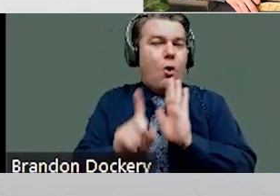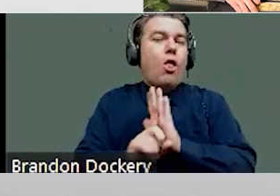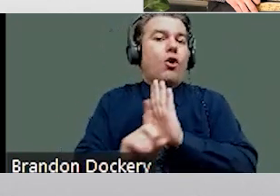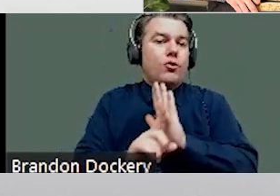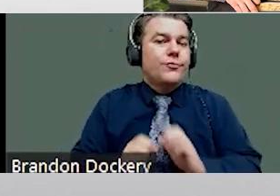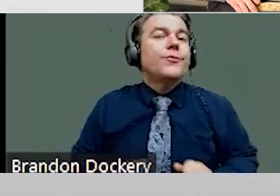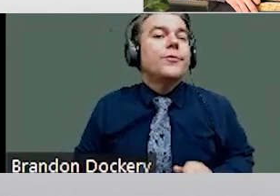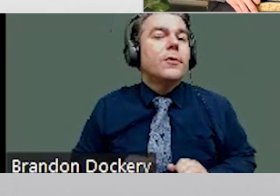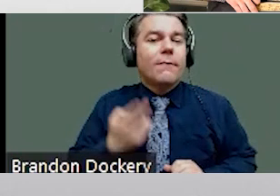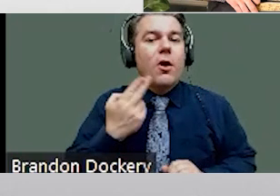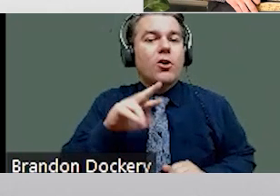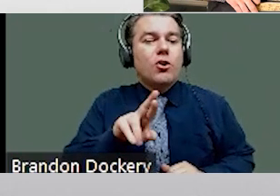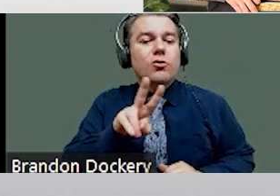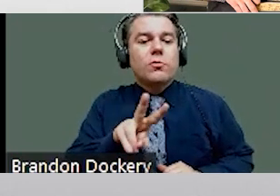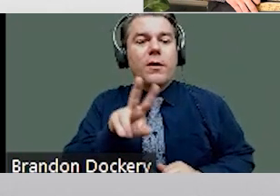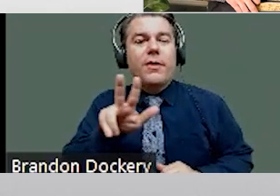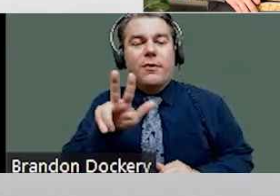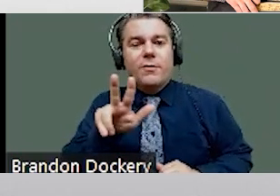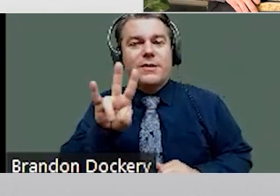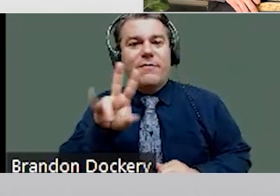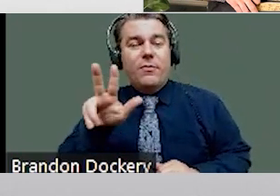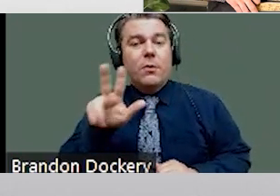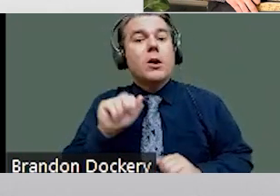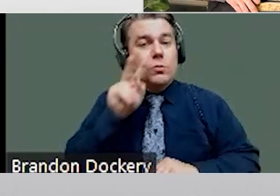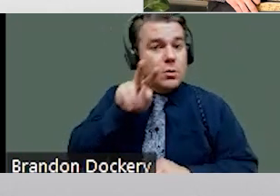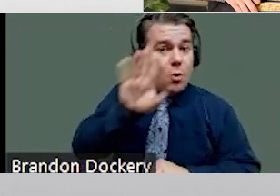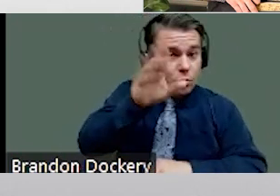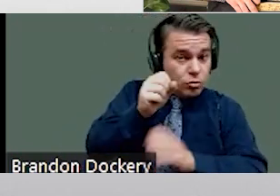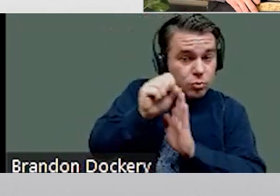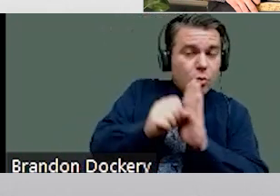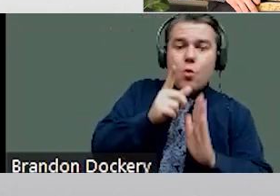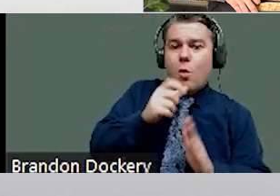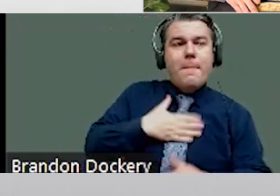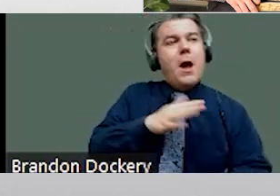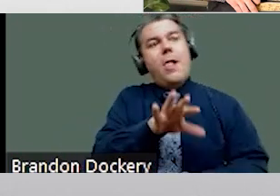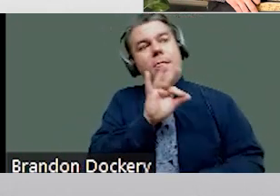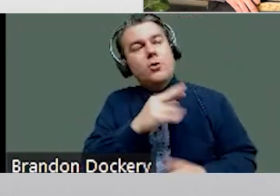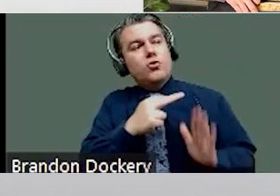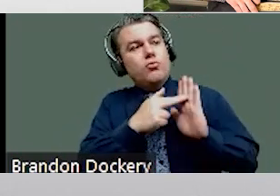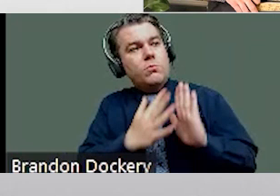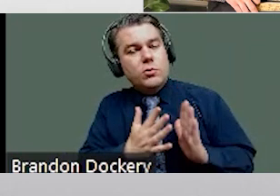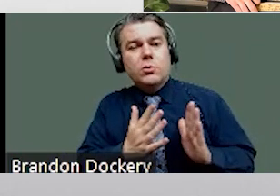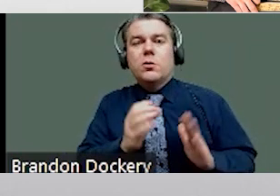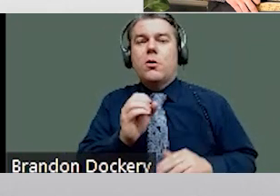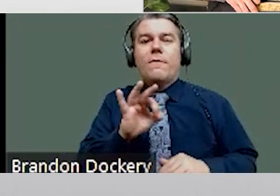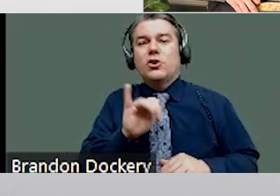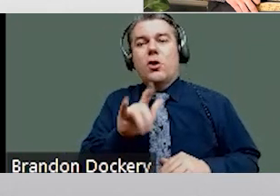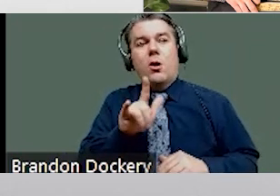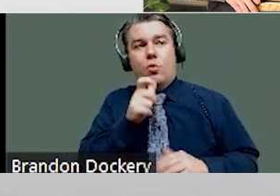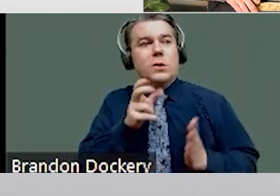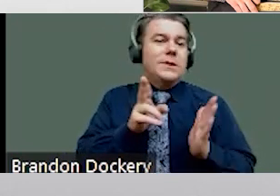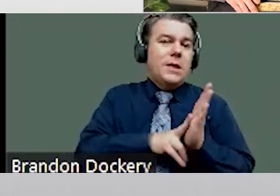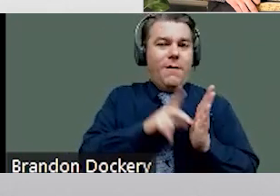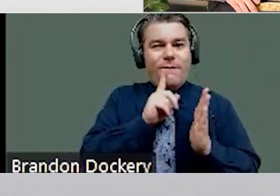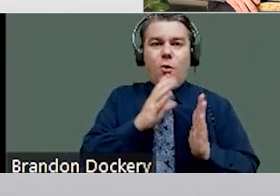for an alert for HR 2373. You can see in your state, who are my elected representatives and officials who have